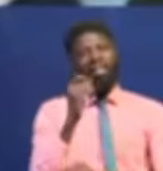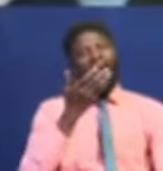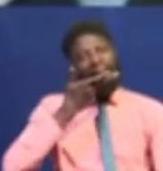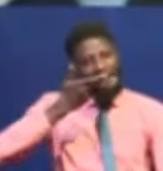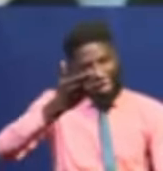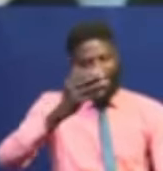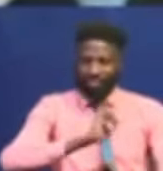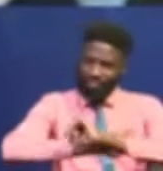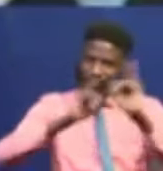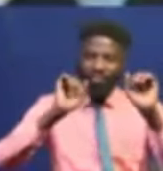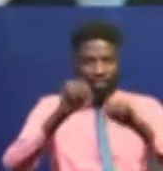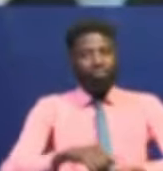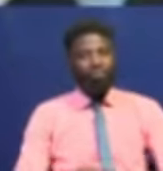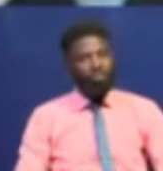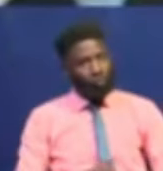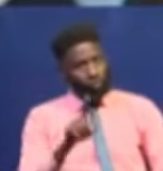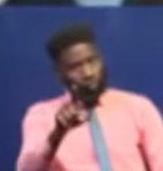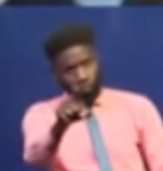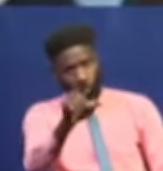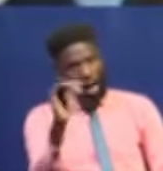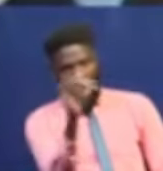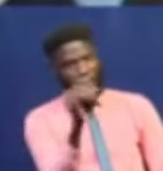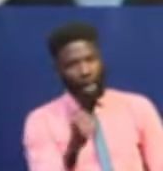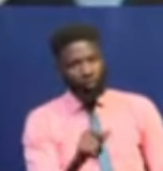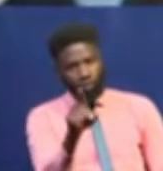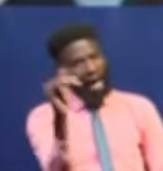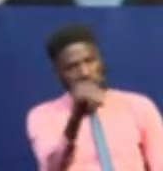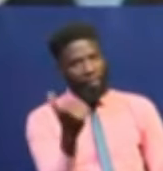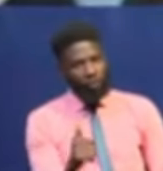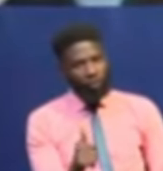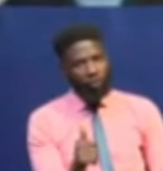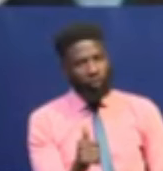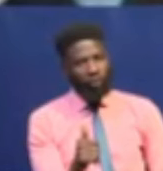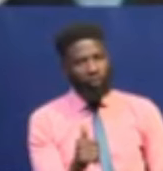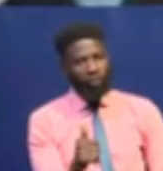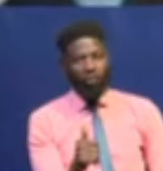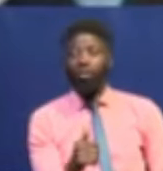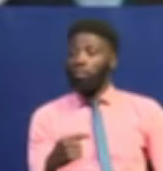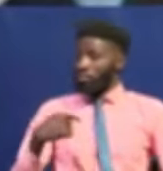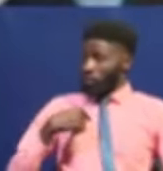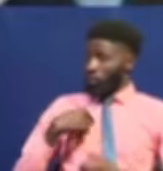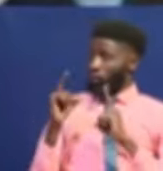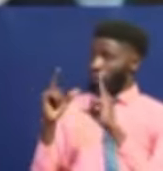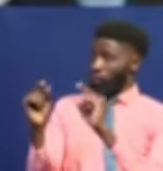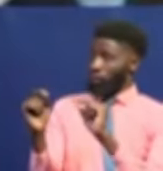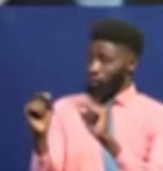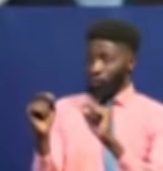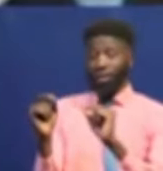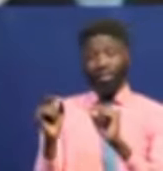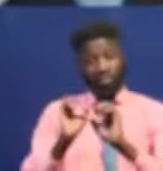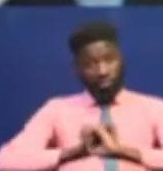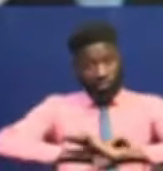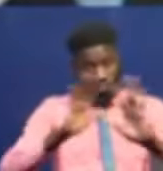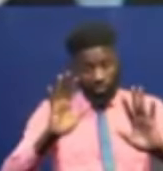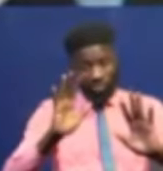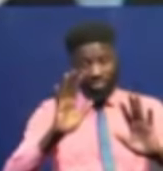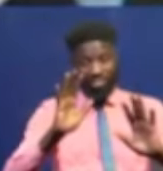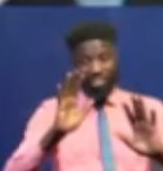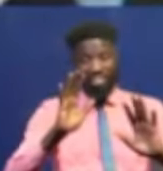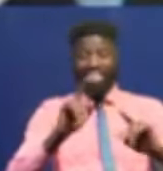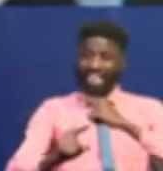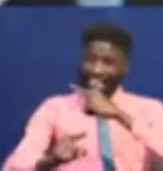that appropriately. You haven't asked him? You can take it from me that extrajudicial killing